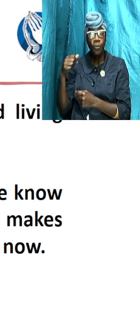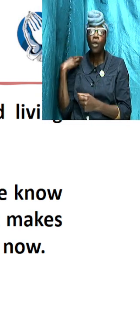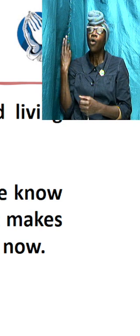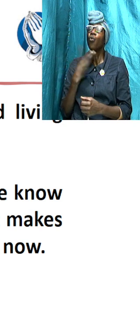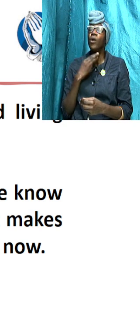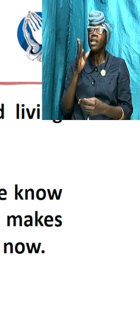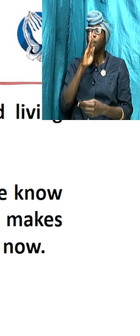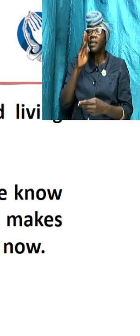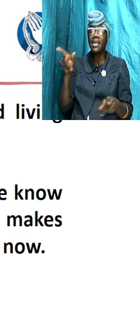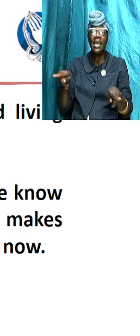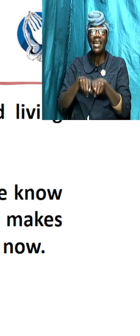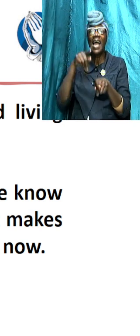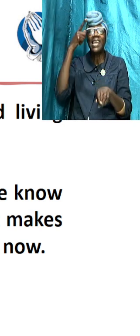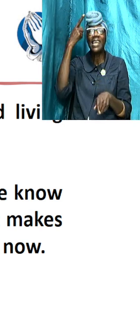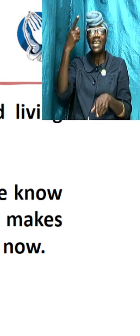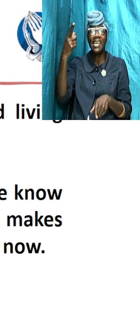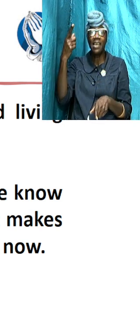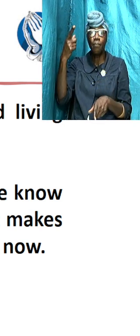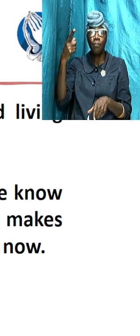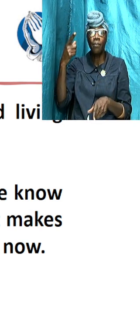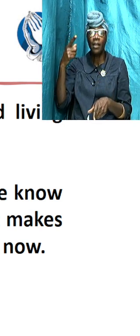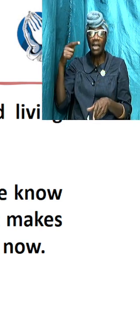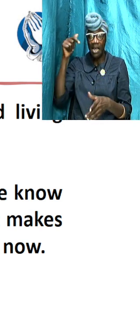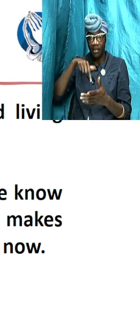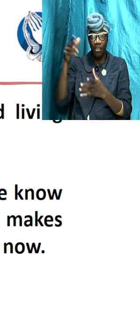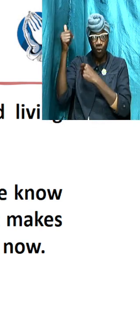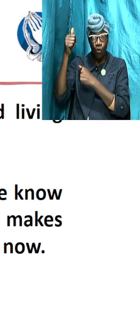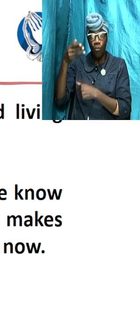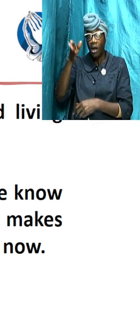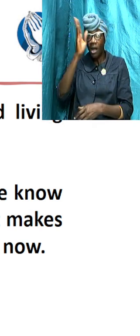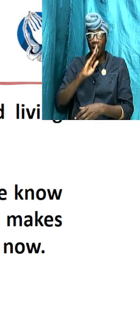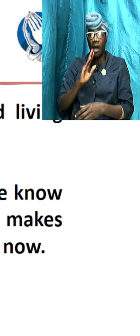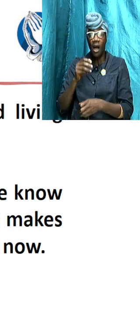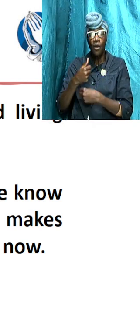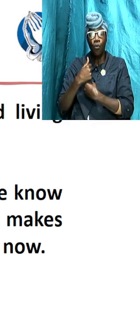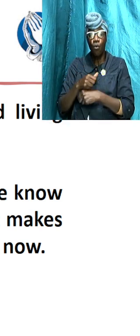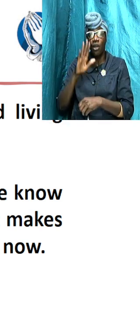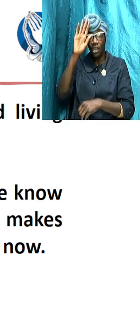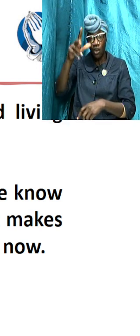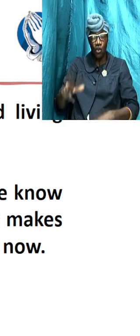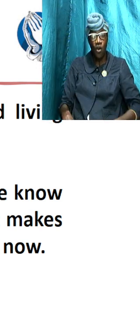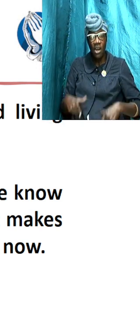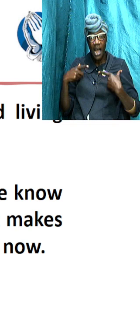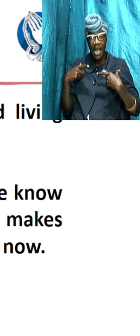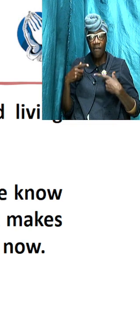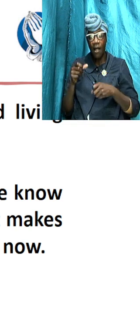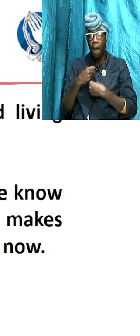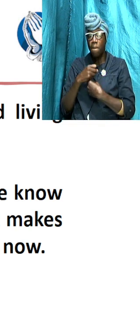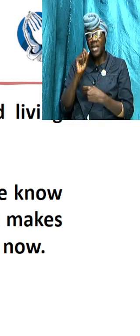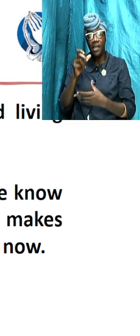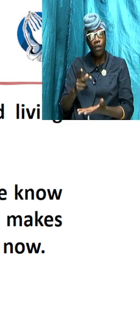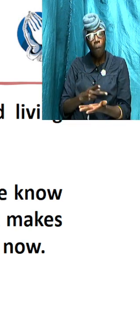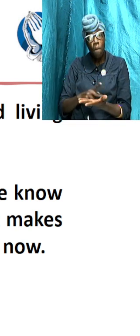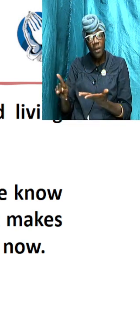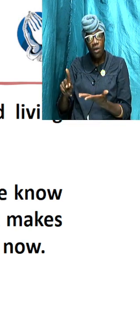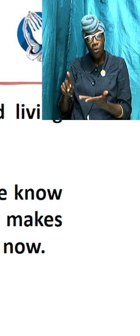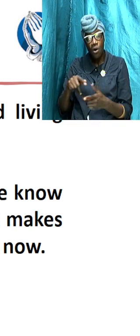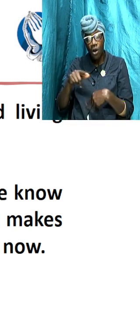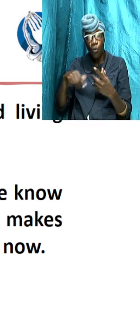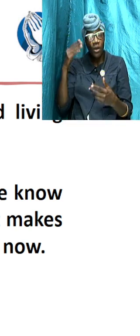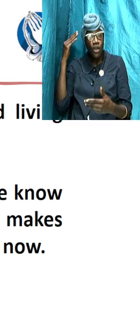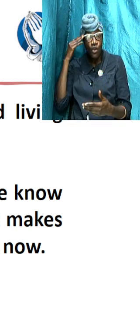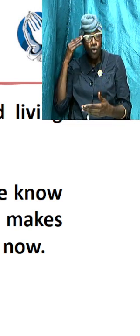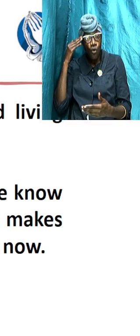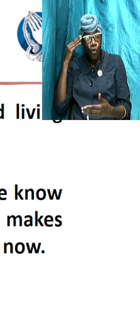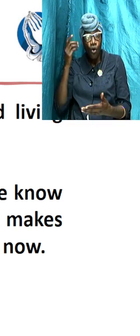be like him, having this hope to know that God is working on our lives, it makes us pure, because when we know our end